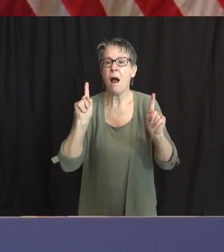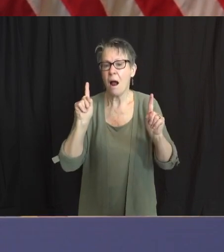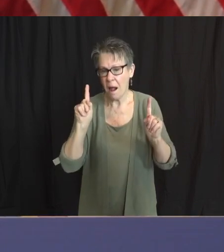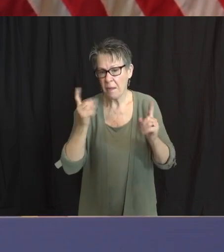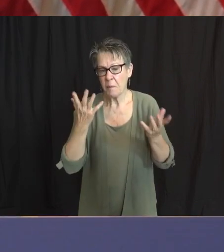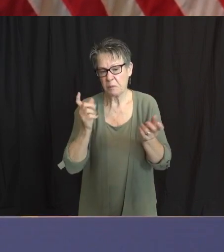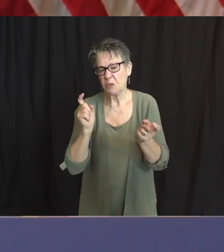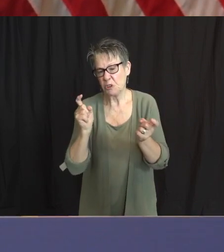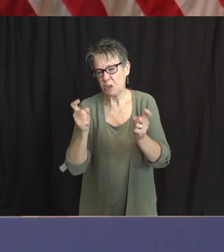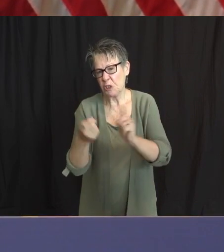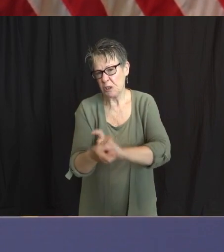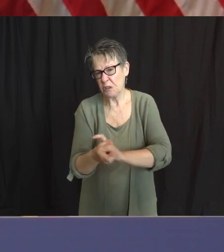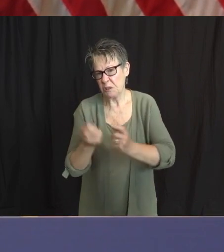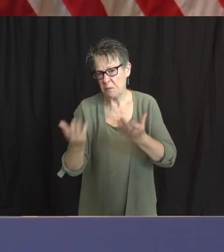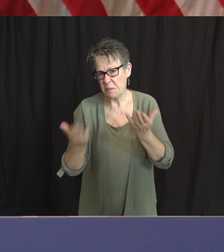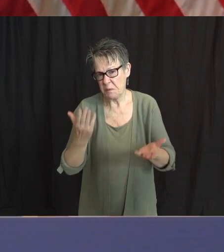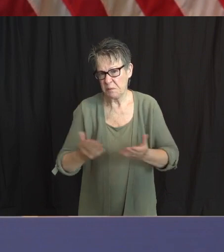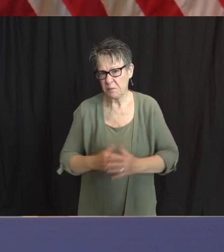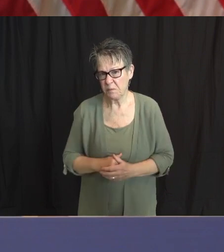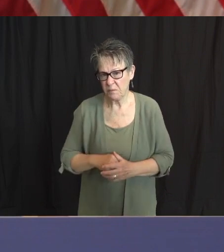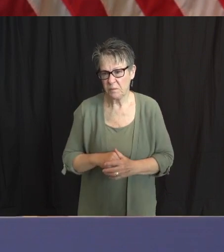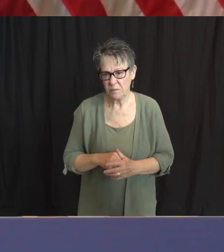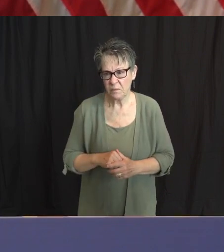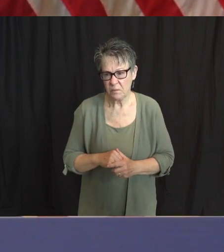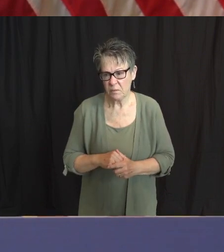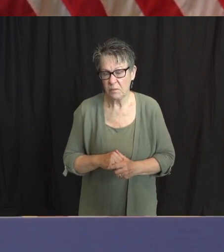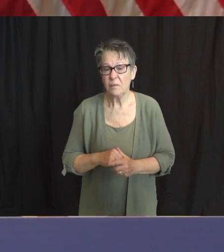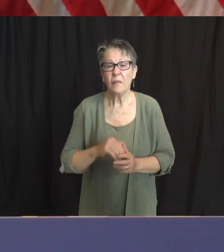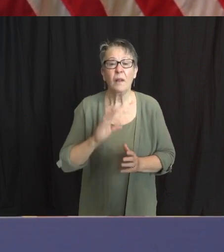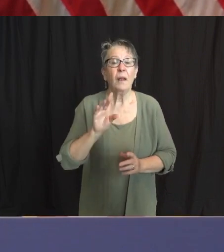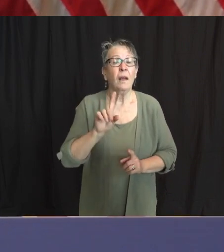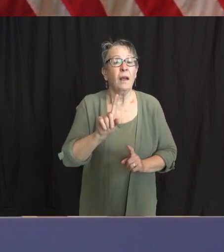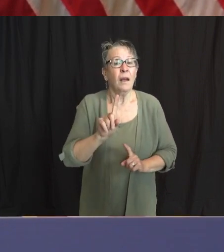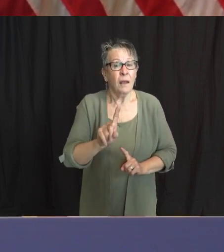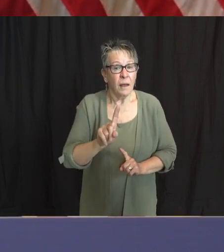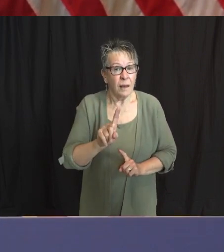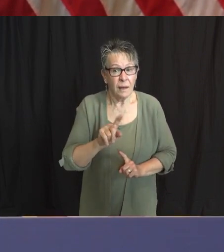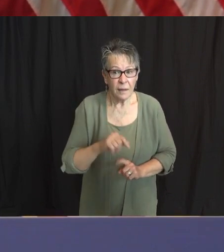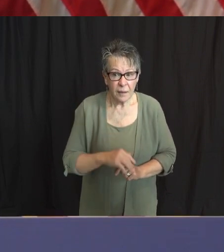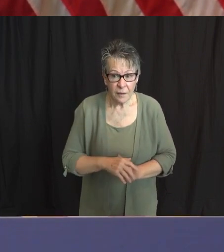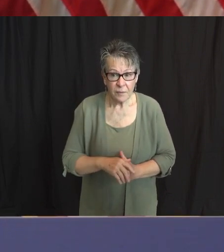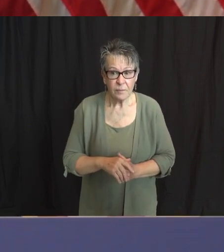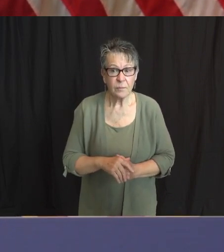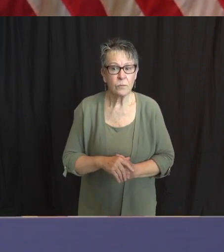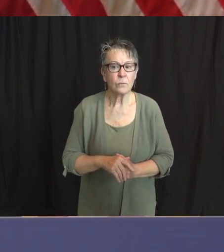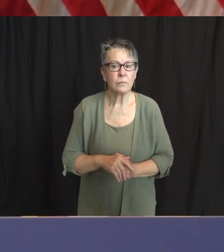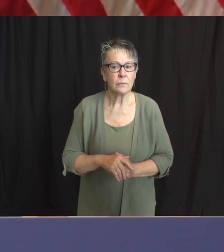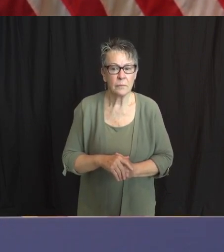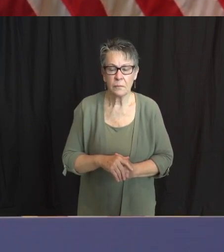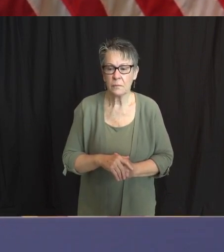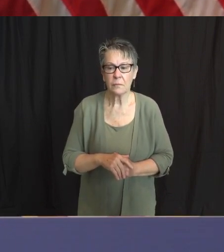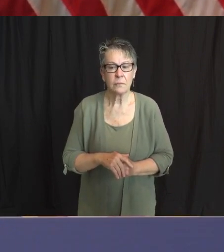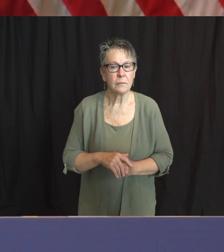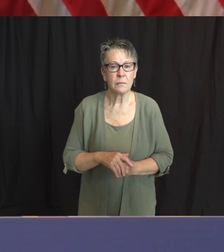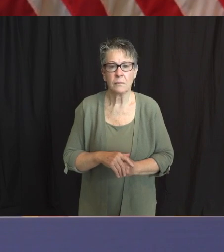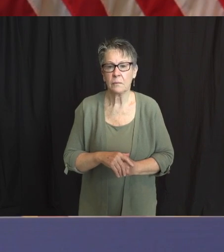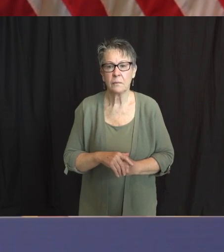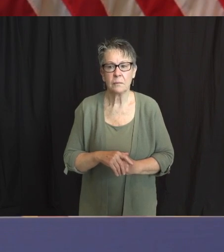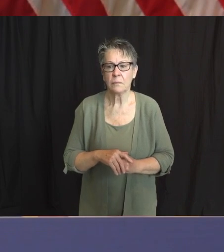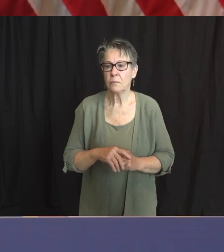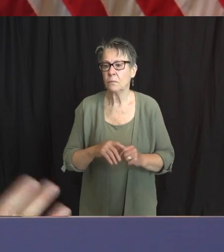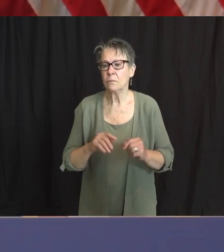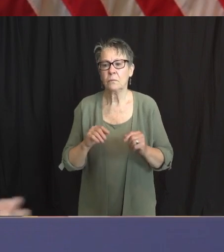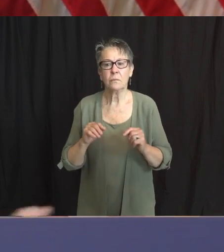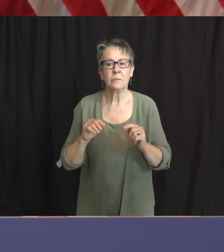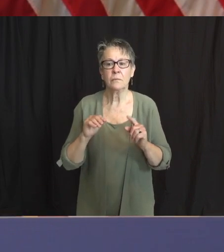COVID. But what I don't mean, and I hope that I'm proven right about this, is that retail stays closed, we